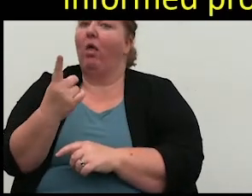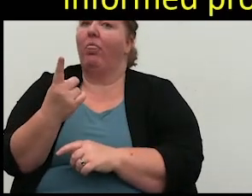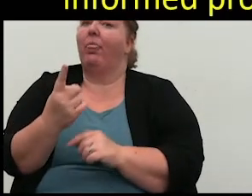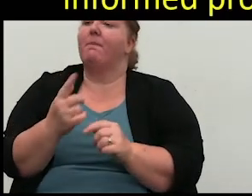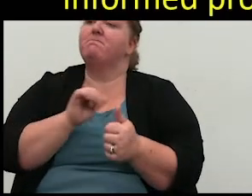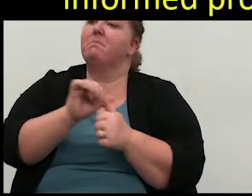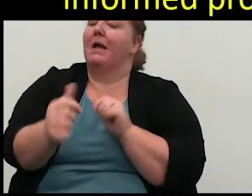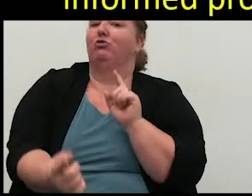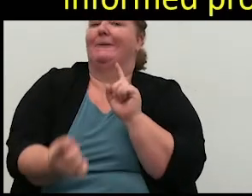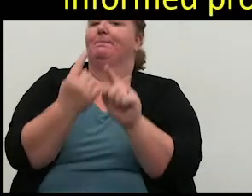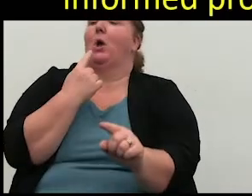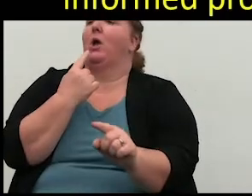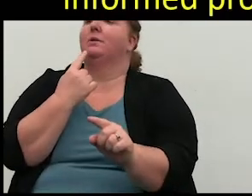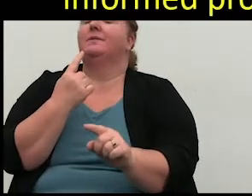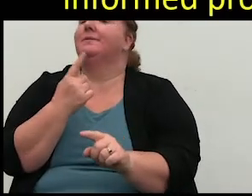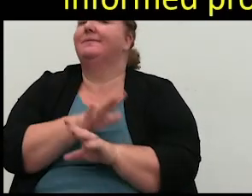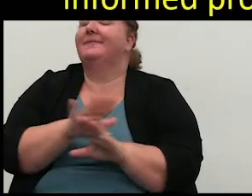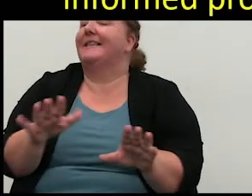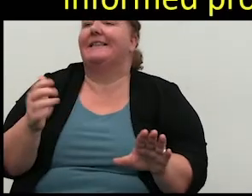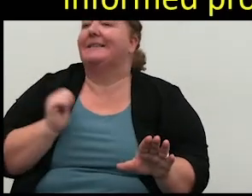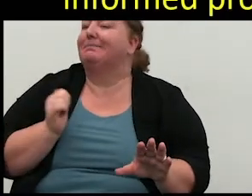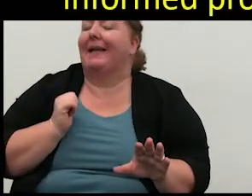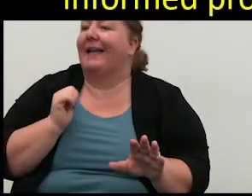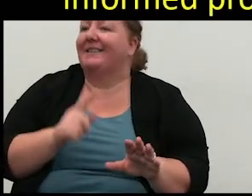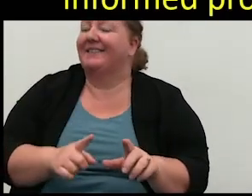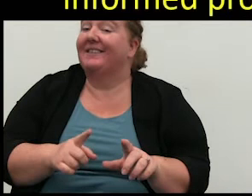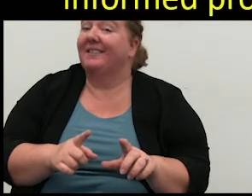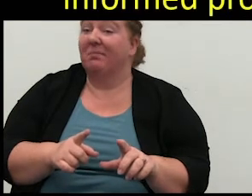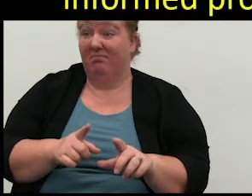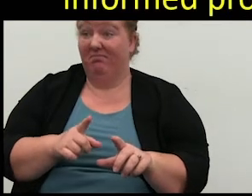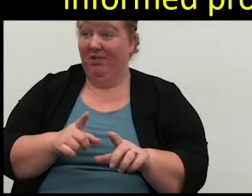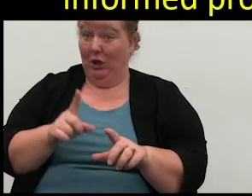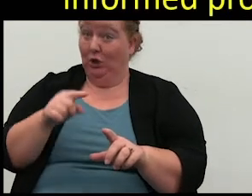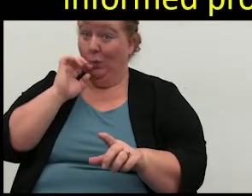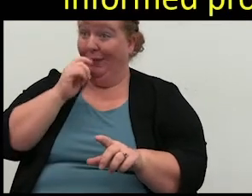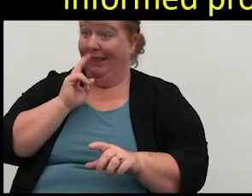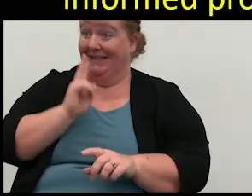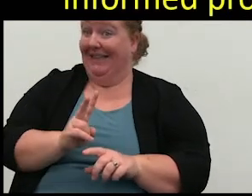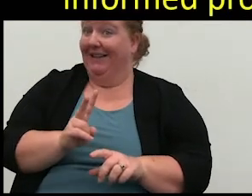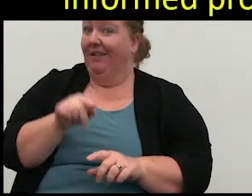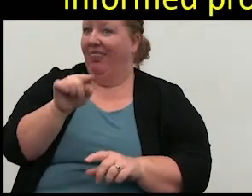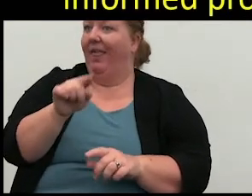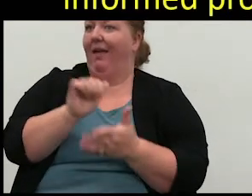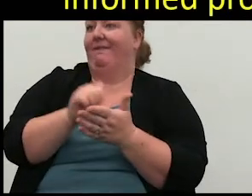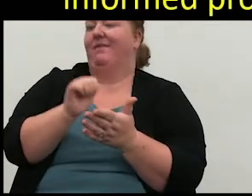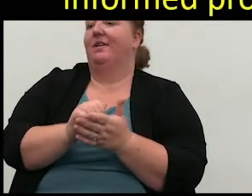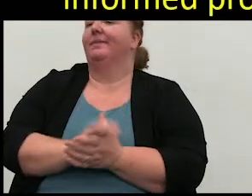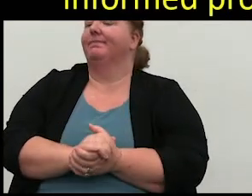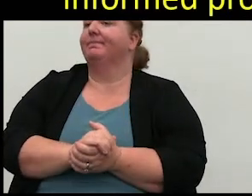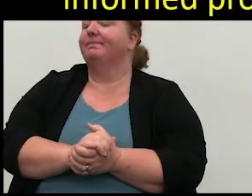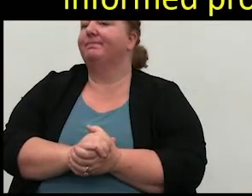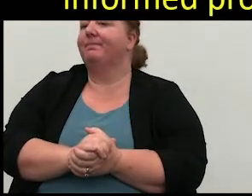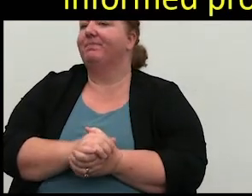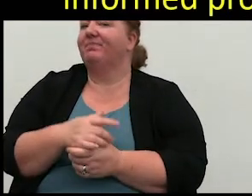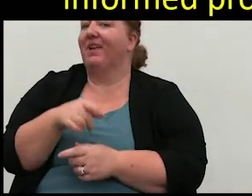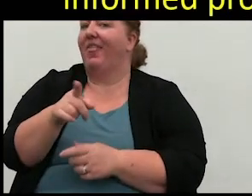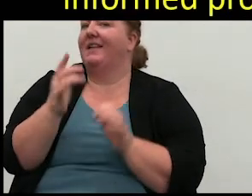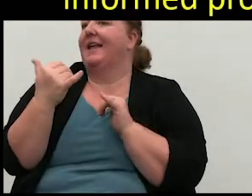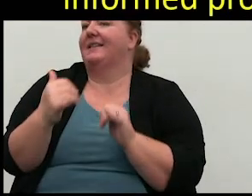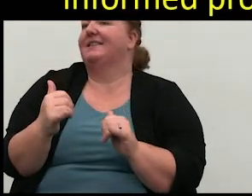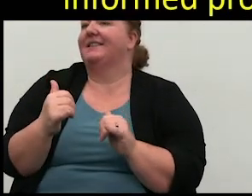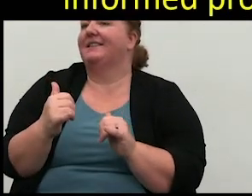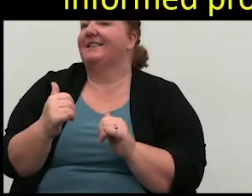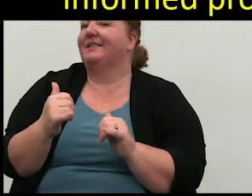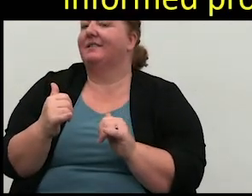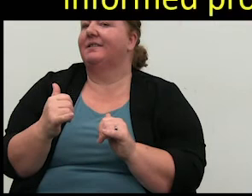best response was not the one they expected to get the best response, but that's the one that you'll see if you do that, because they tested them